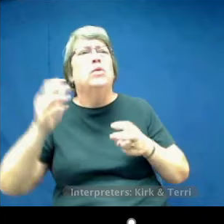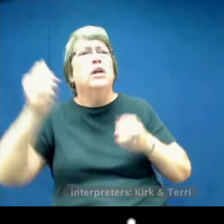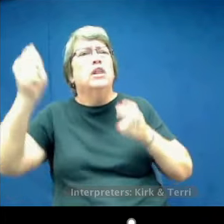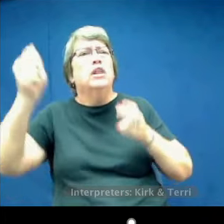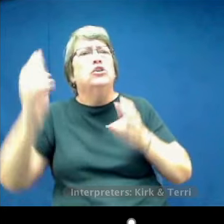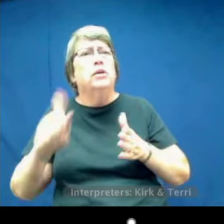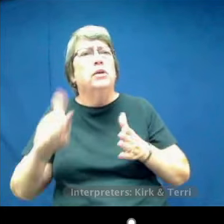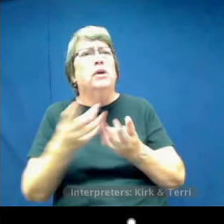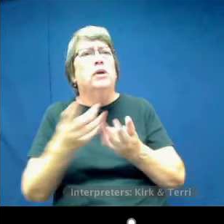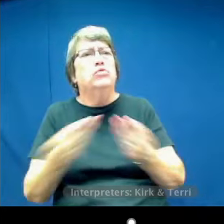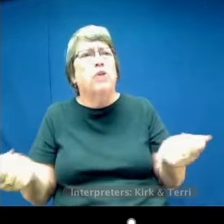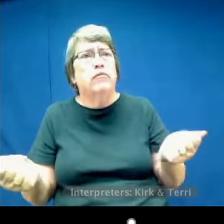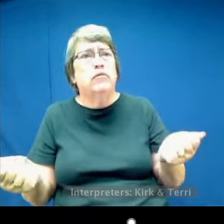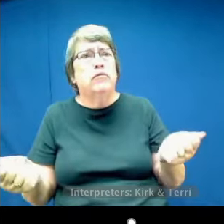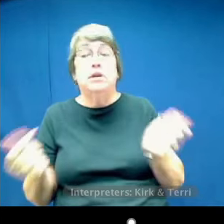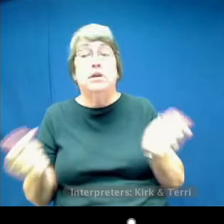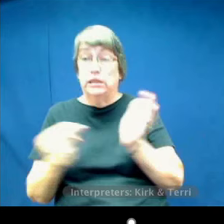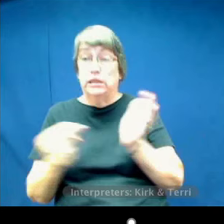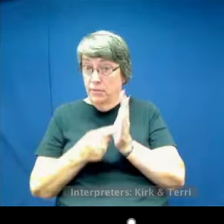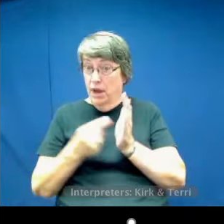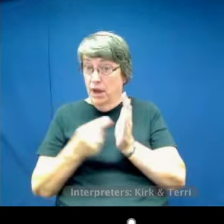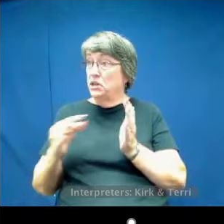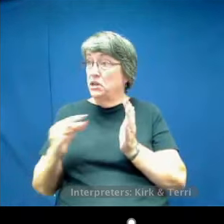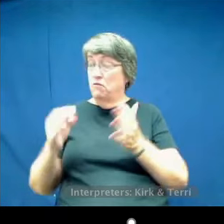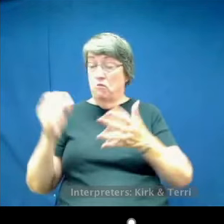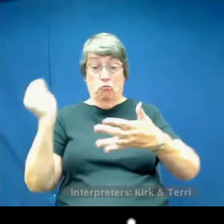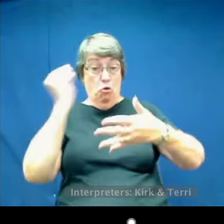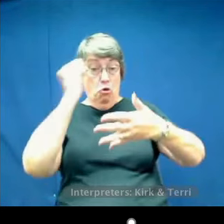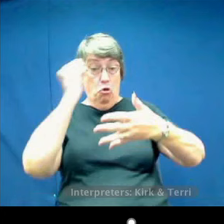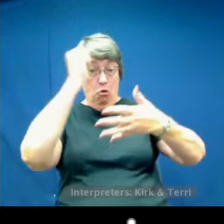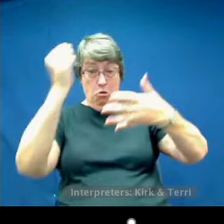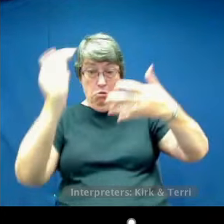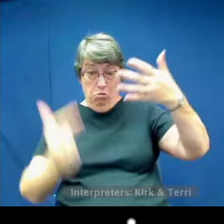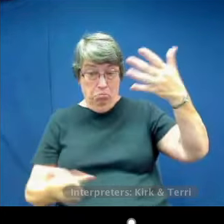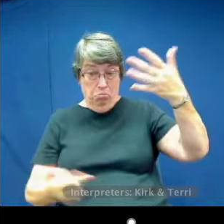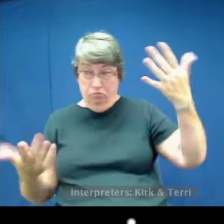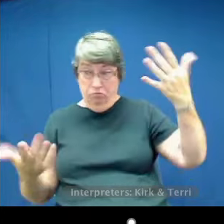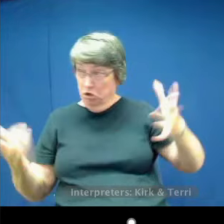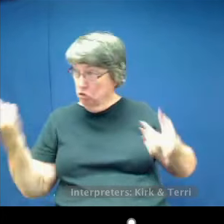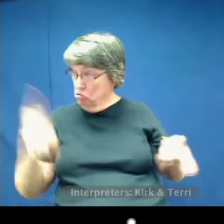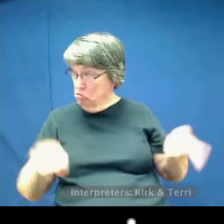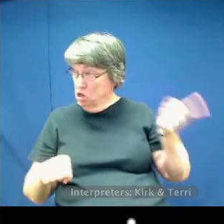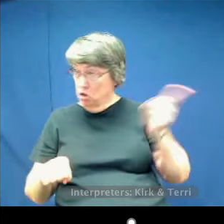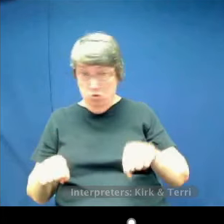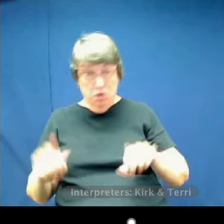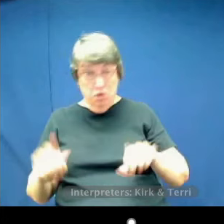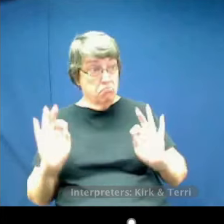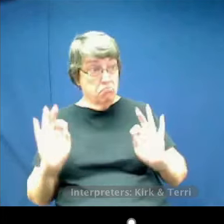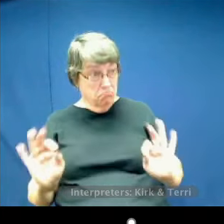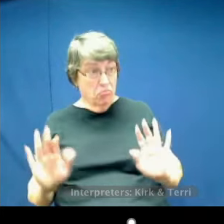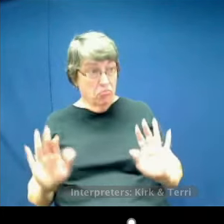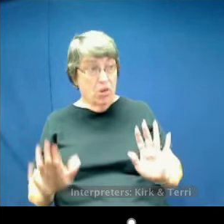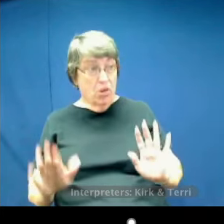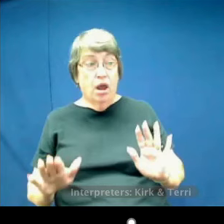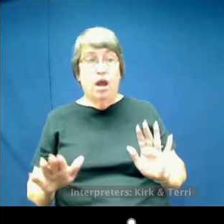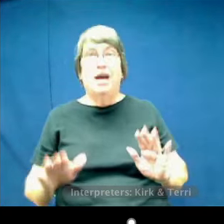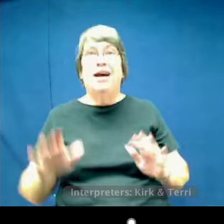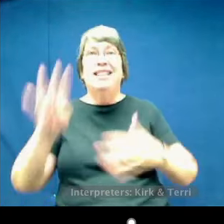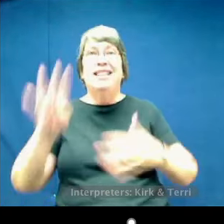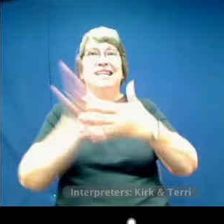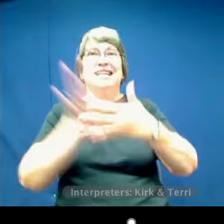Sometimes if they do have an agreement on all of the outstanding issues, then even though the docket says you're there